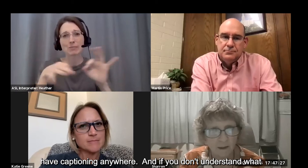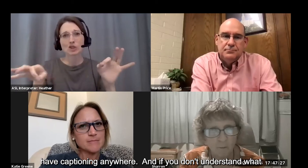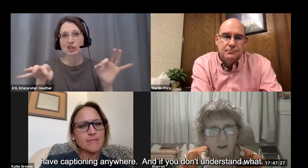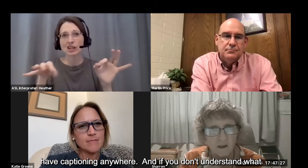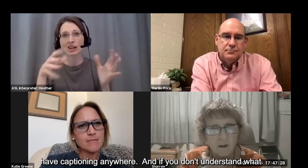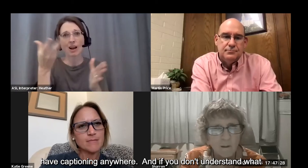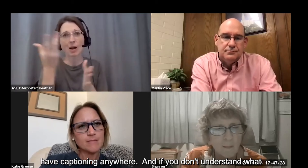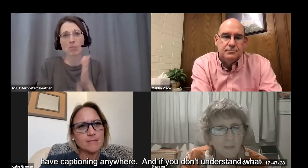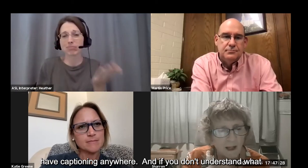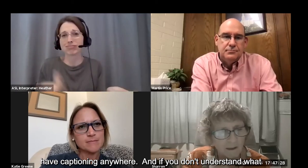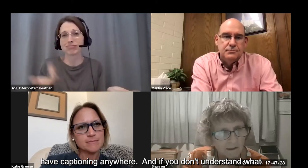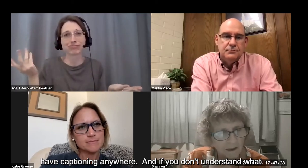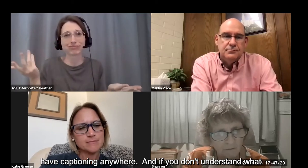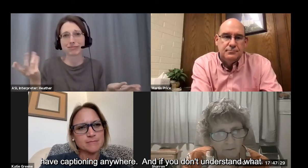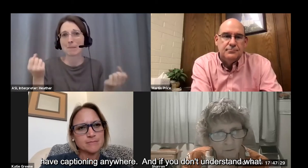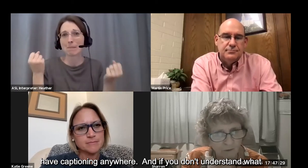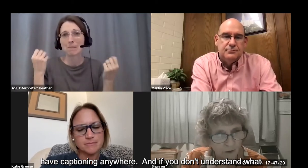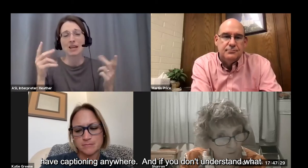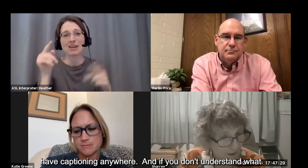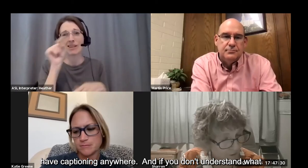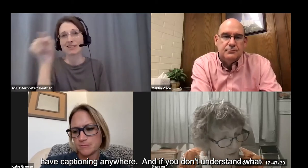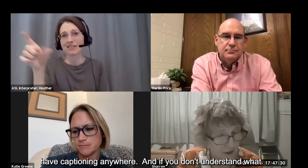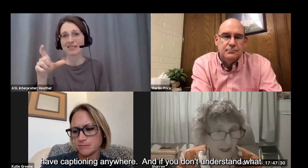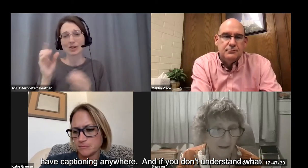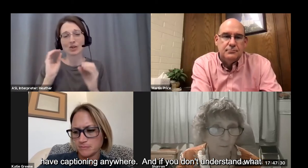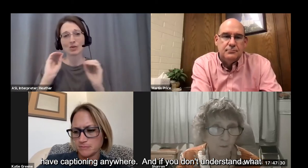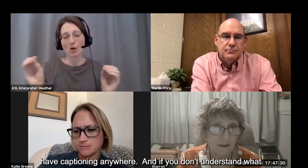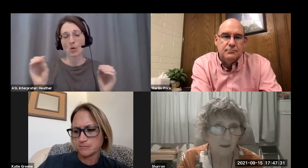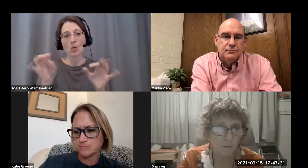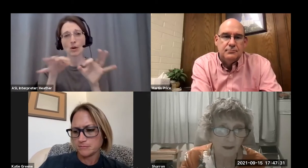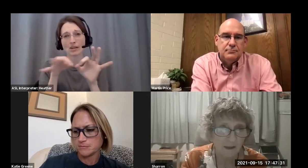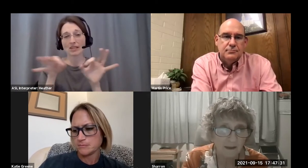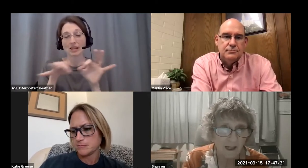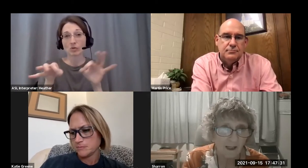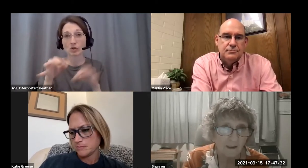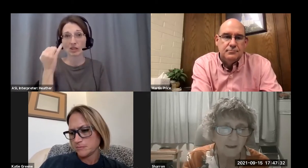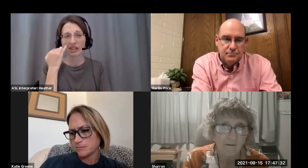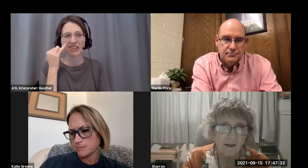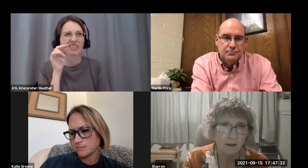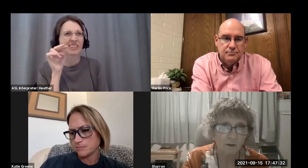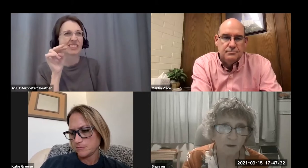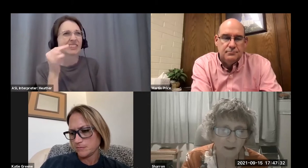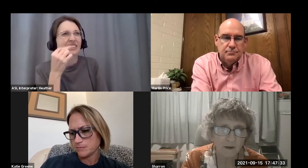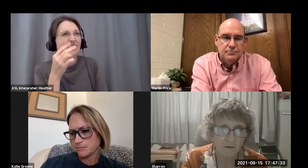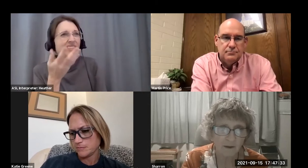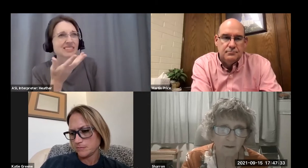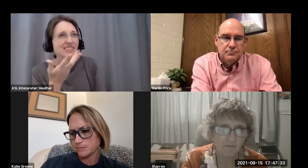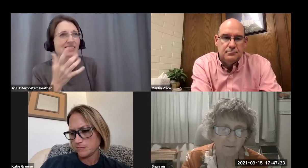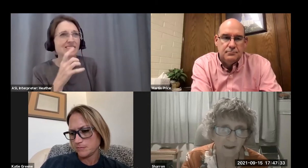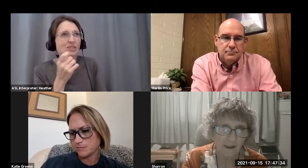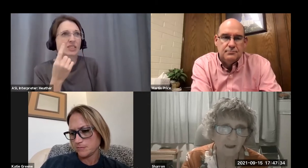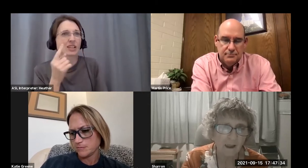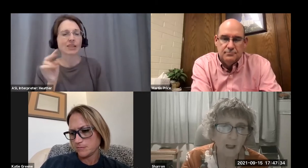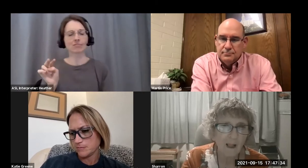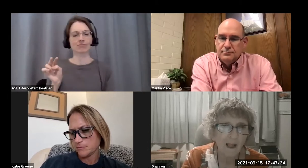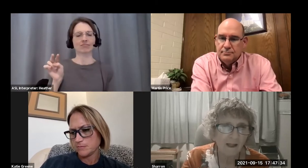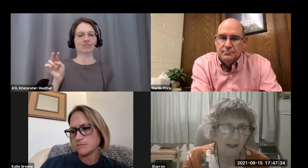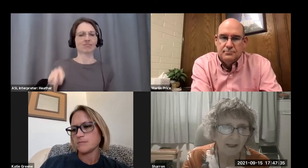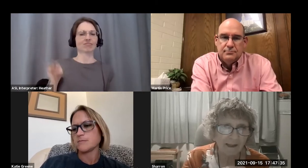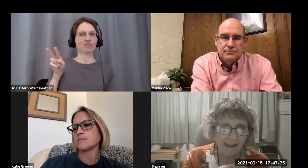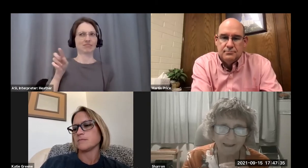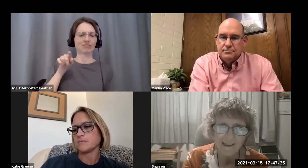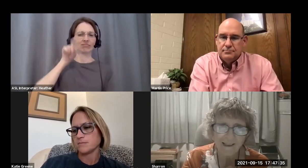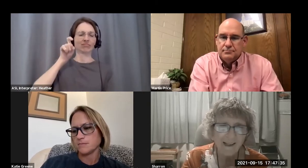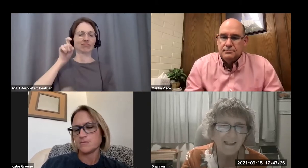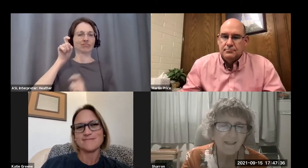caption anywhere. And if you don't understand what someone is saying, how they look at you very funny. And